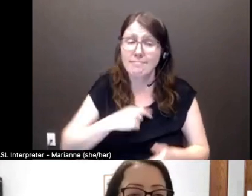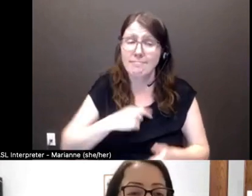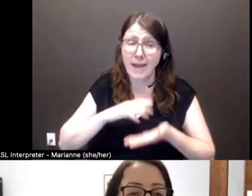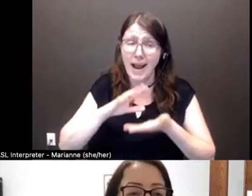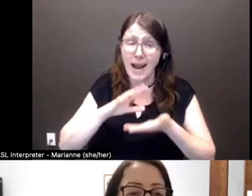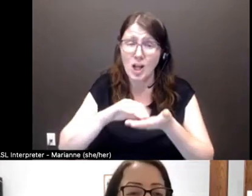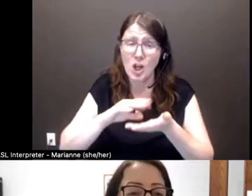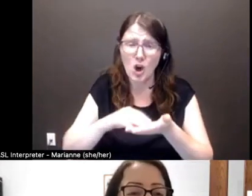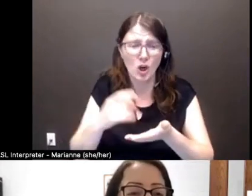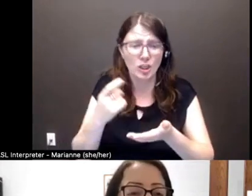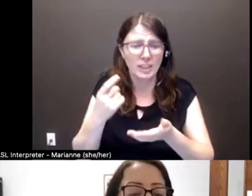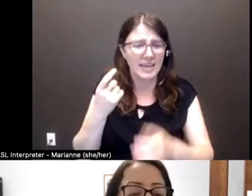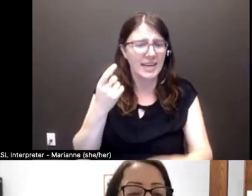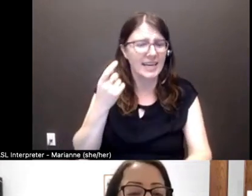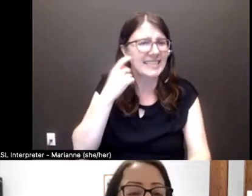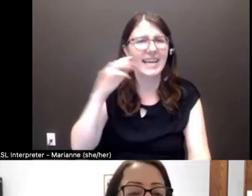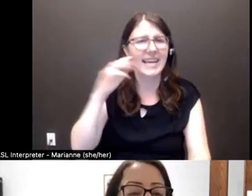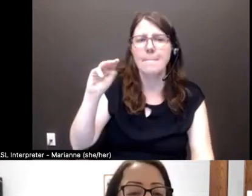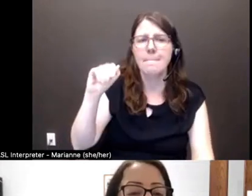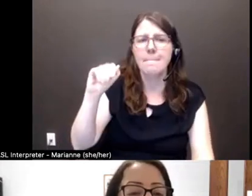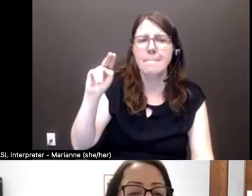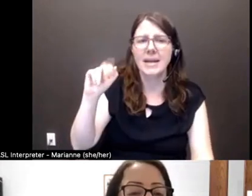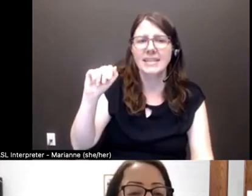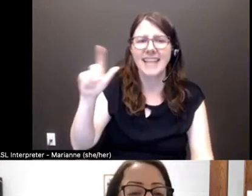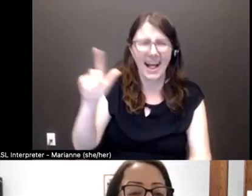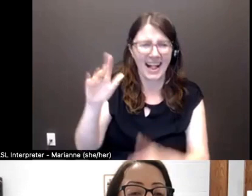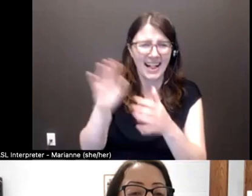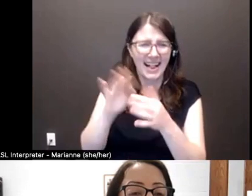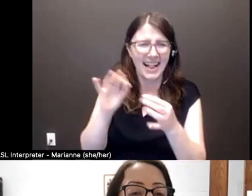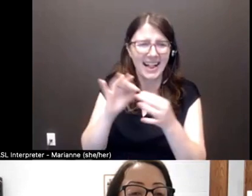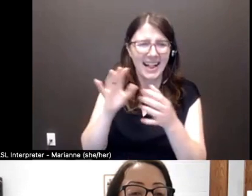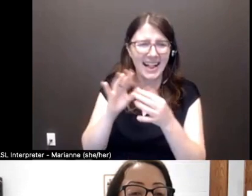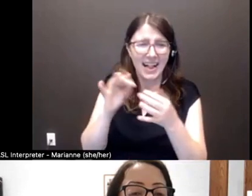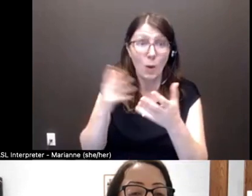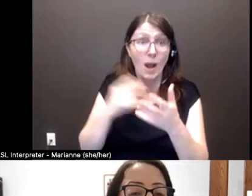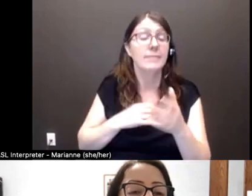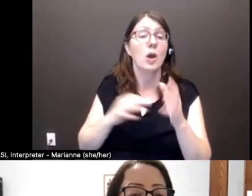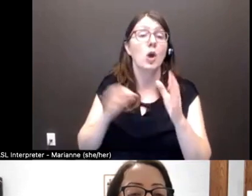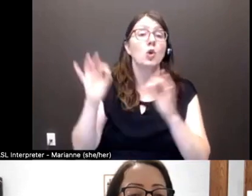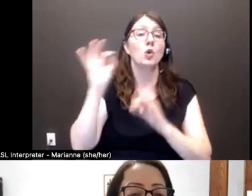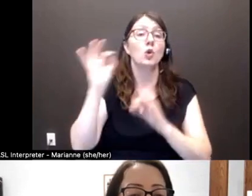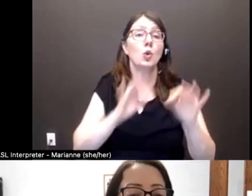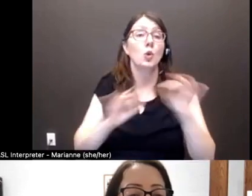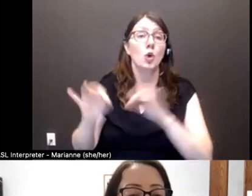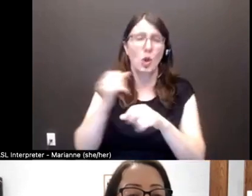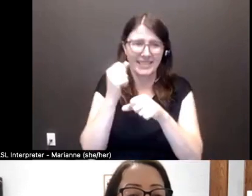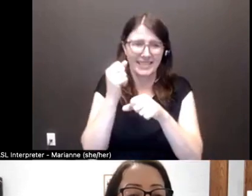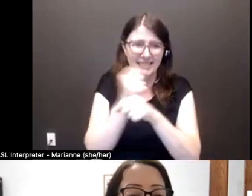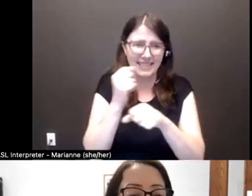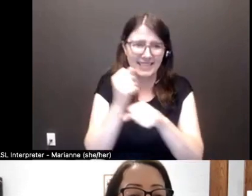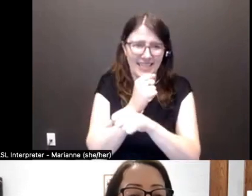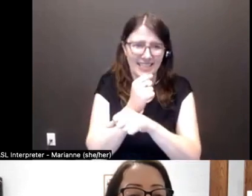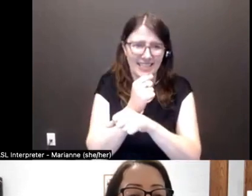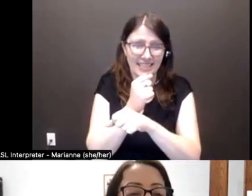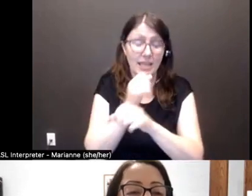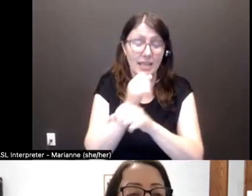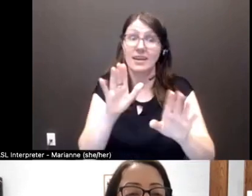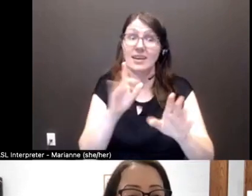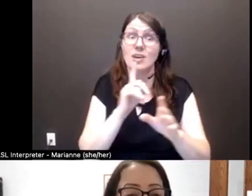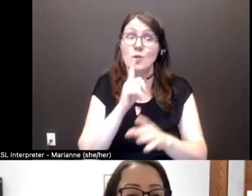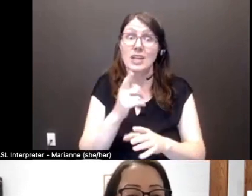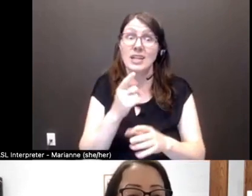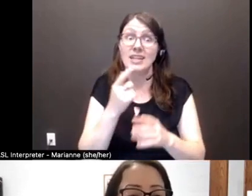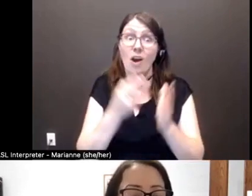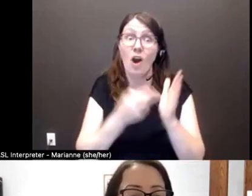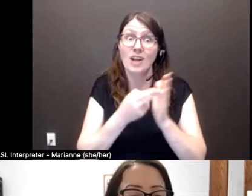mentioned about the Google Analytics, expect the unexpected. I was surprised